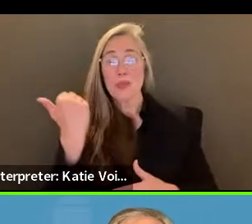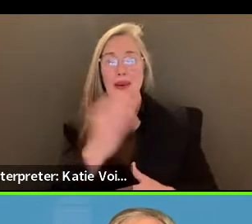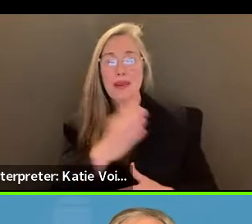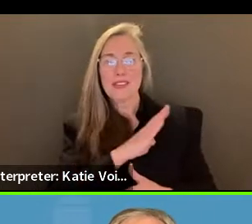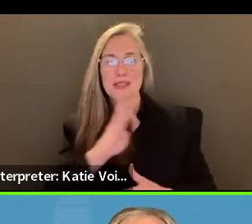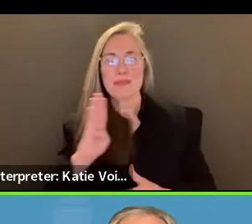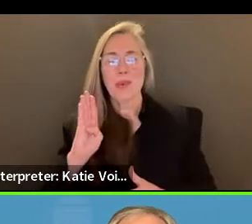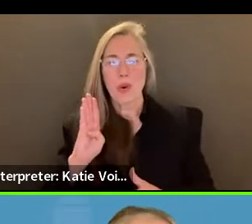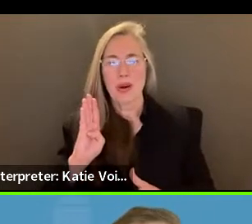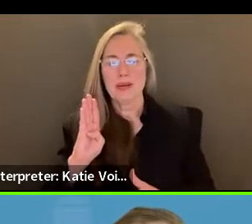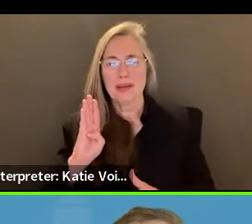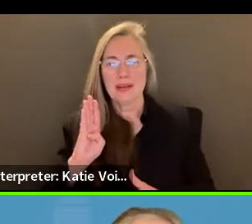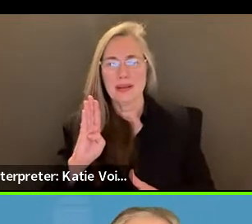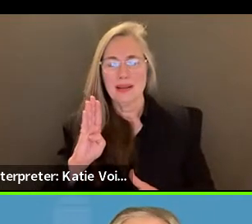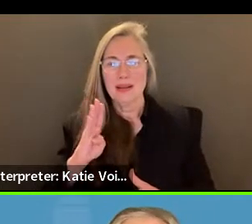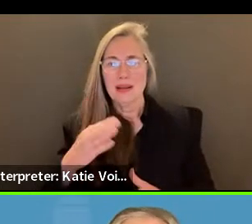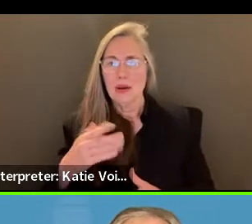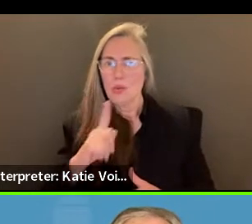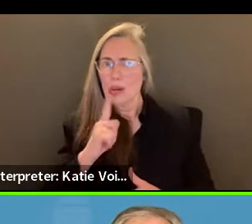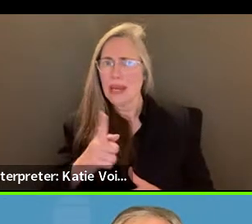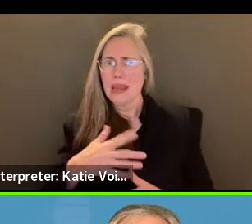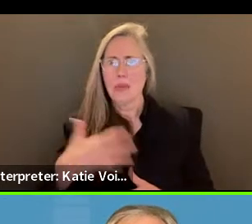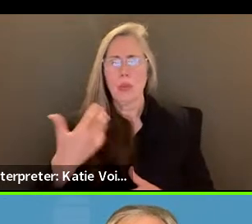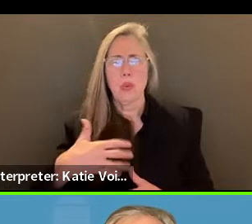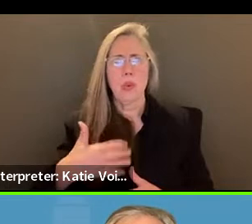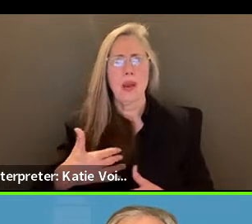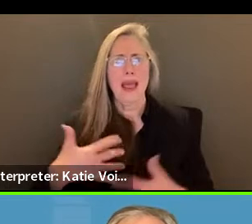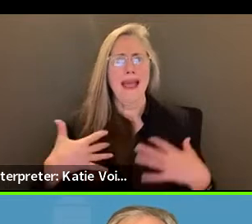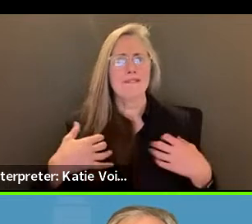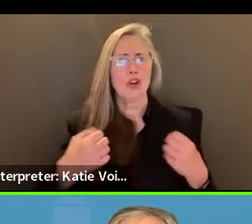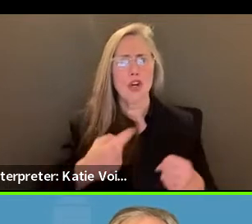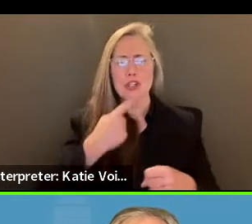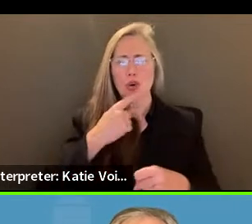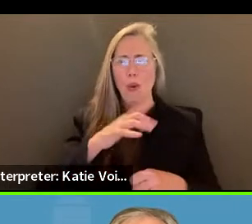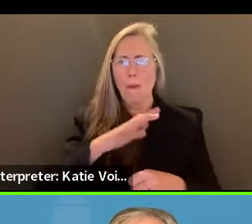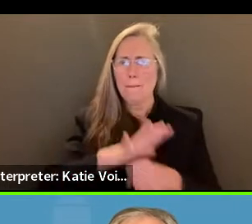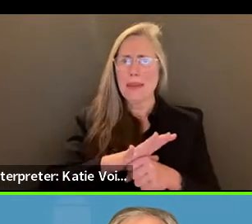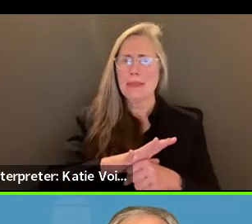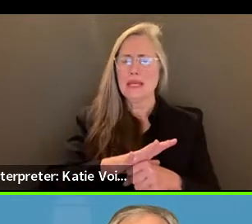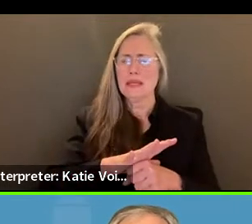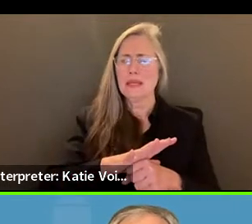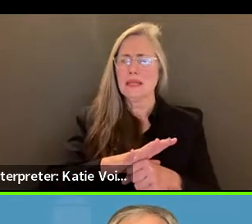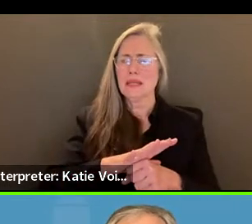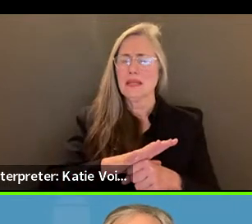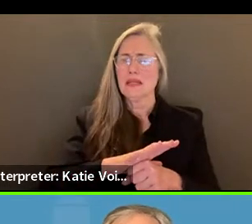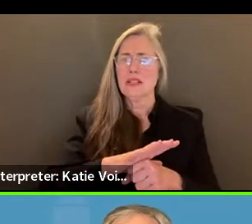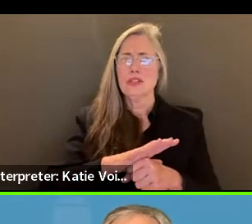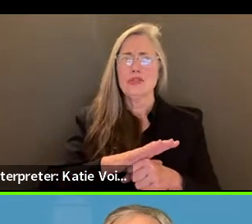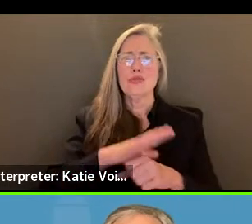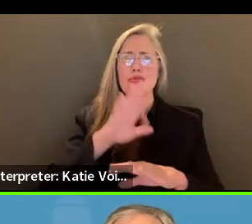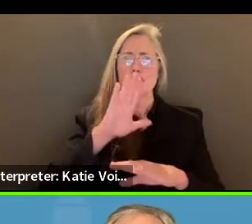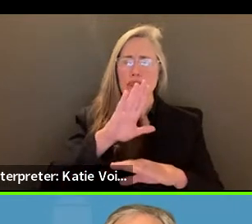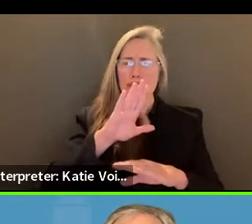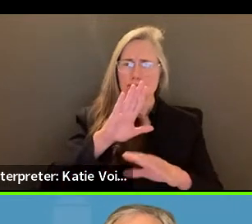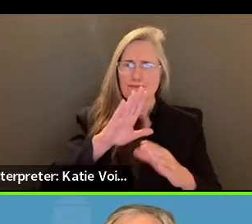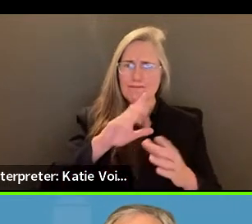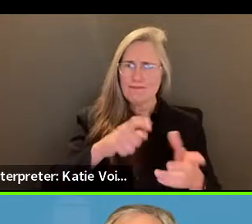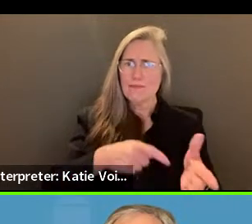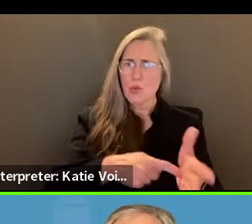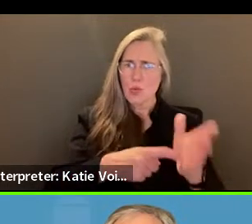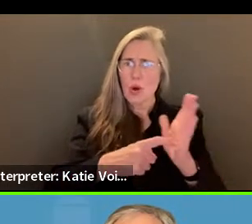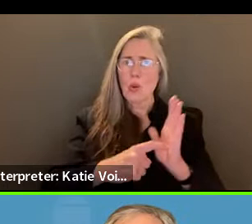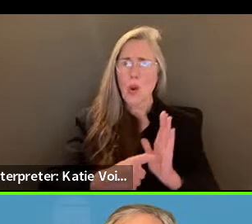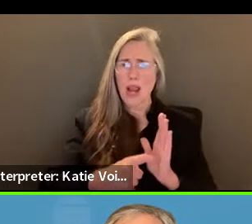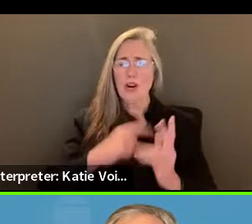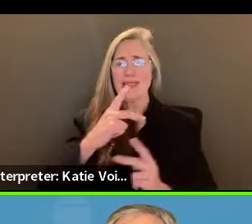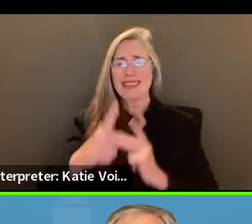for having the courage and the commitment to call for this study. And now we need to have the